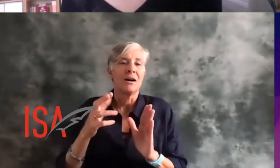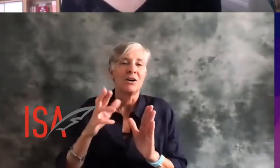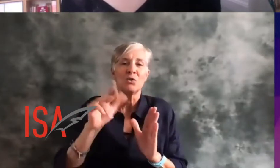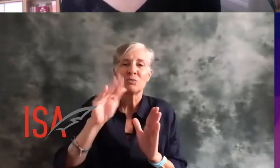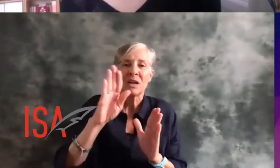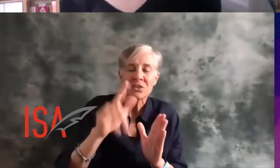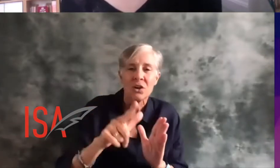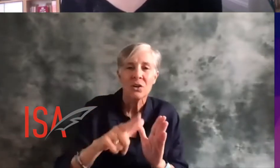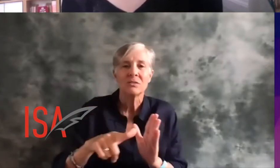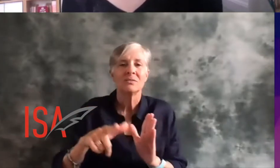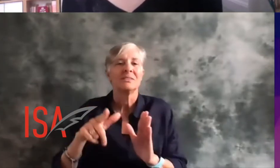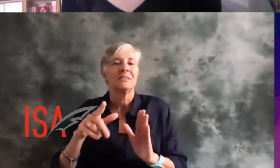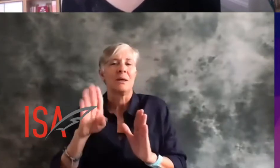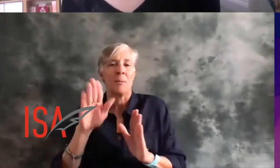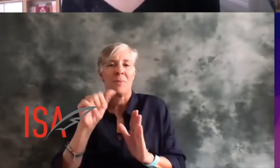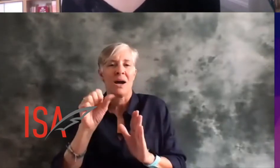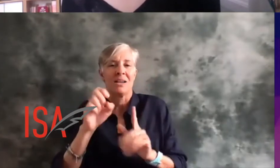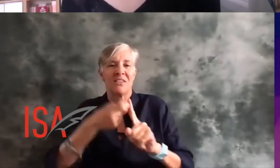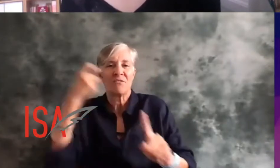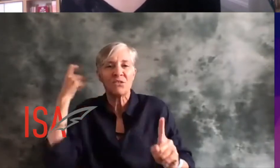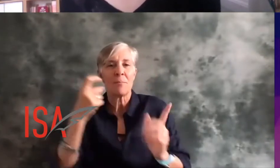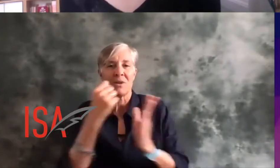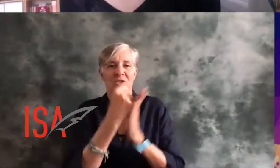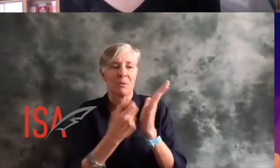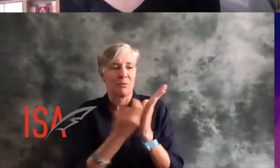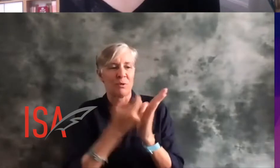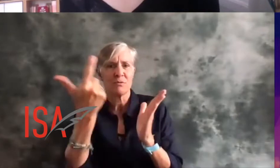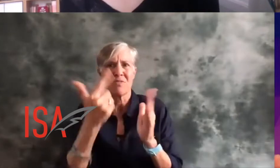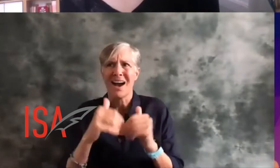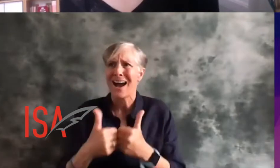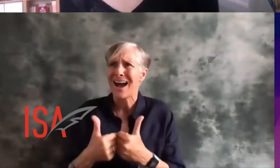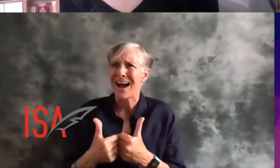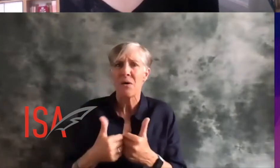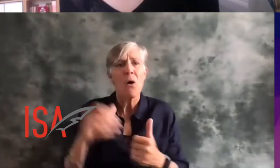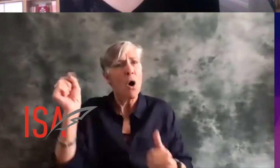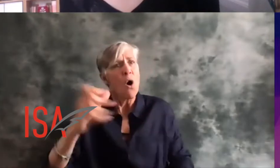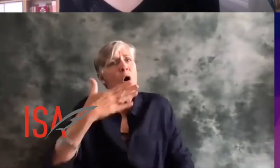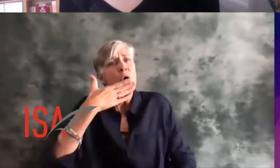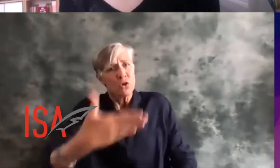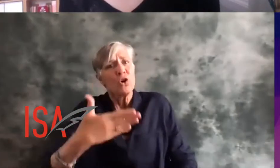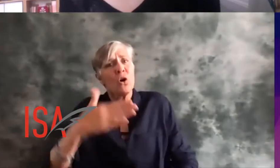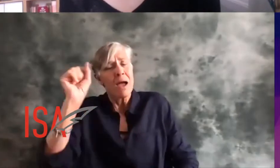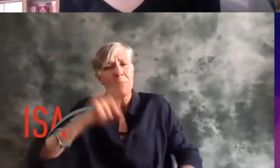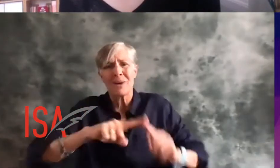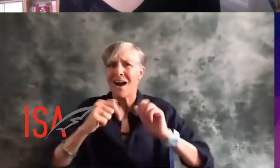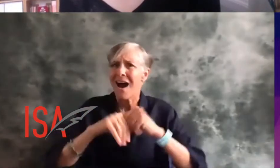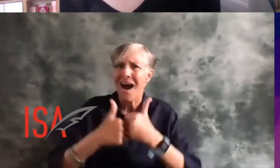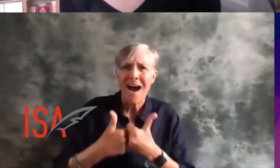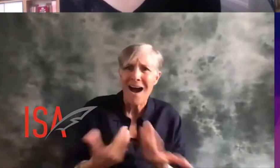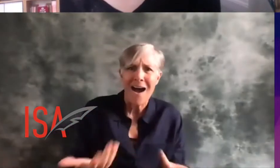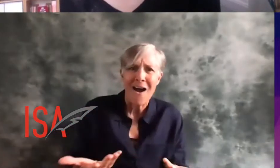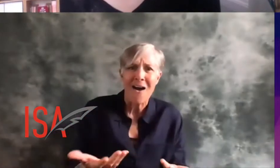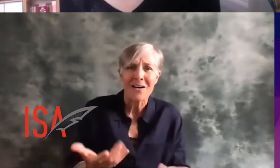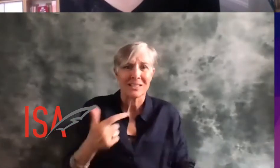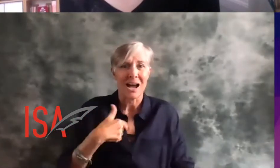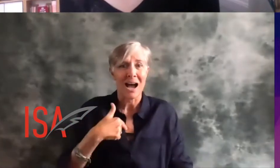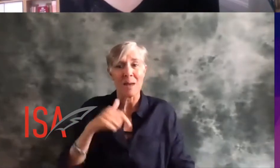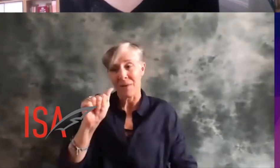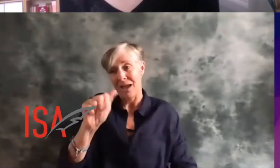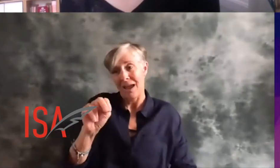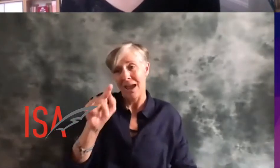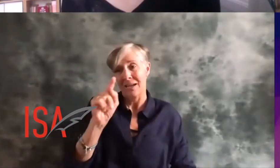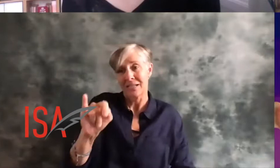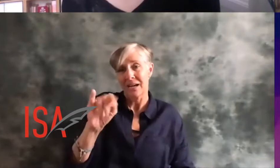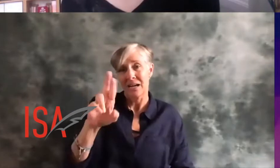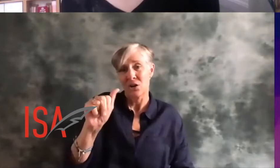how? Yeah. Yeah. So well intentioned. But if I'm an anti-racist educator,